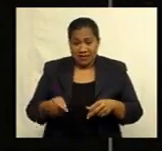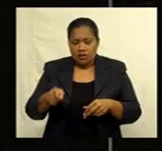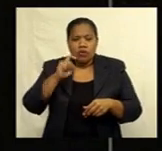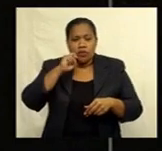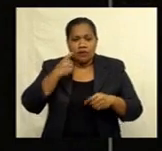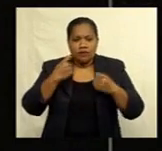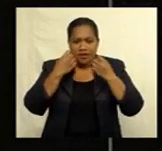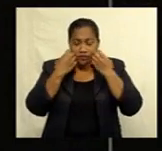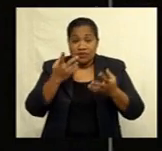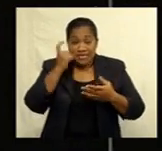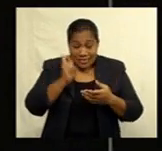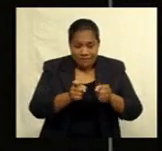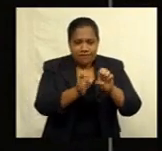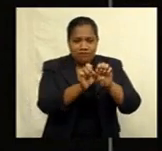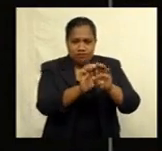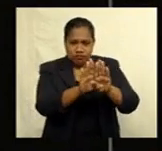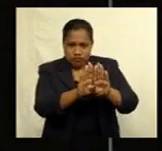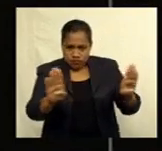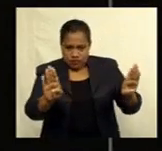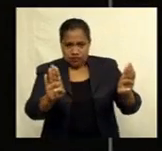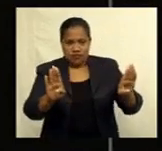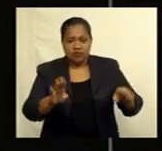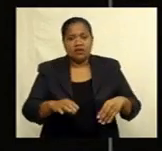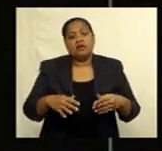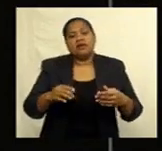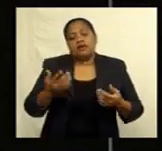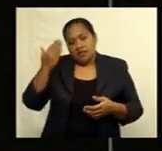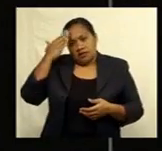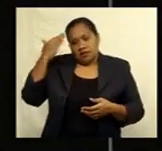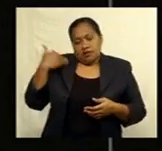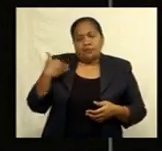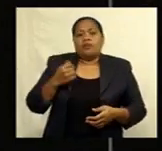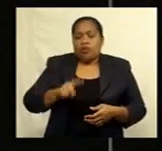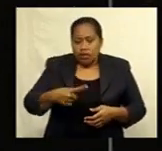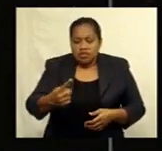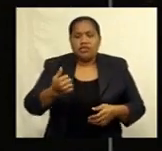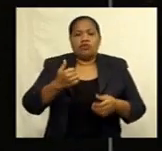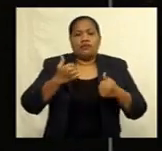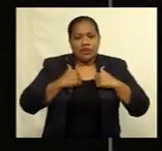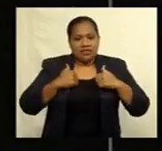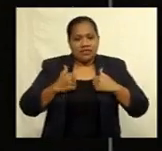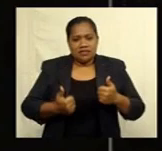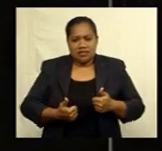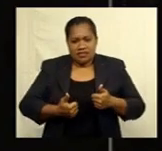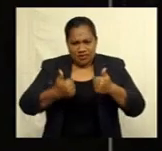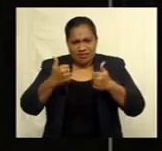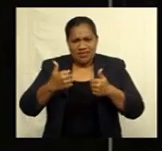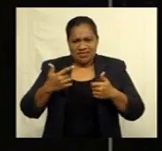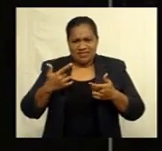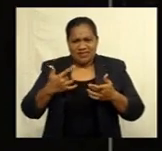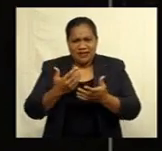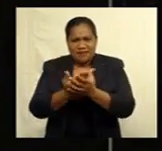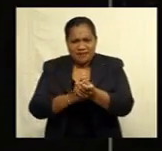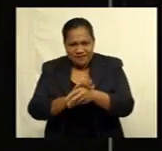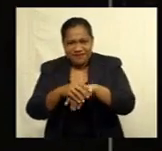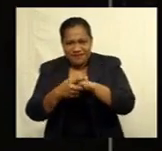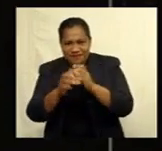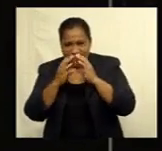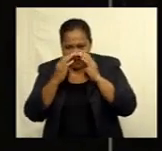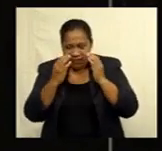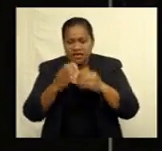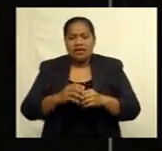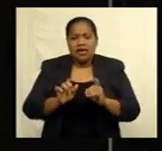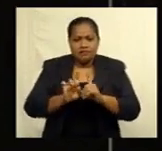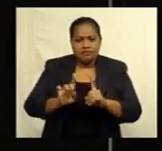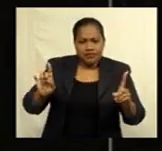if borders are opened. However, they have been reminded to continue practicing good hygiene and to avoid the risk of